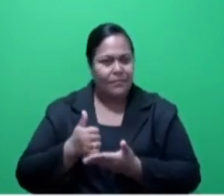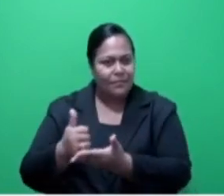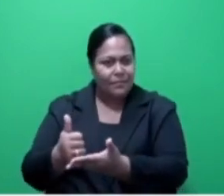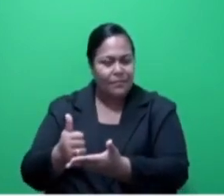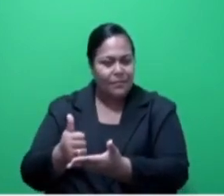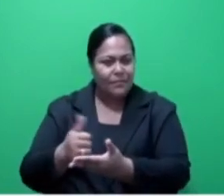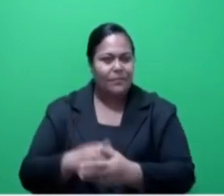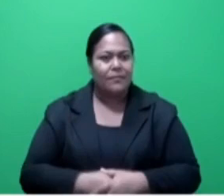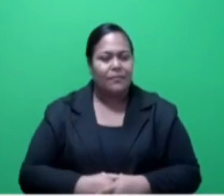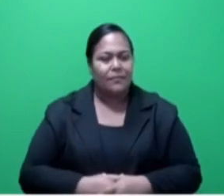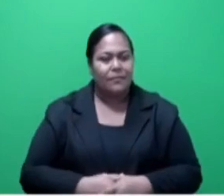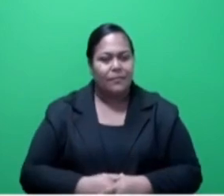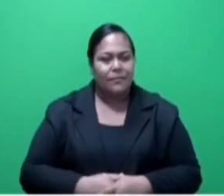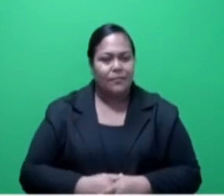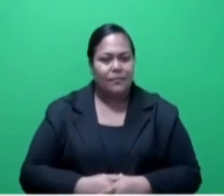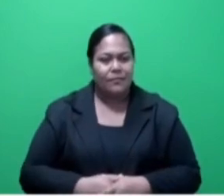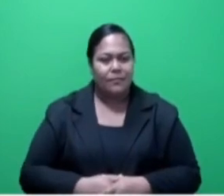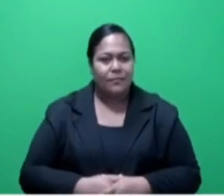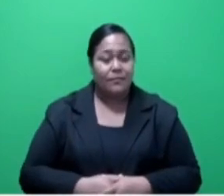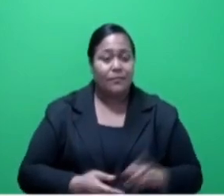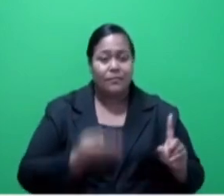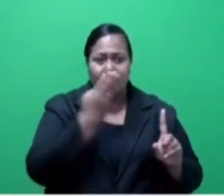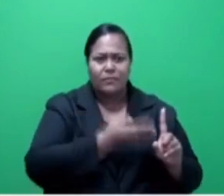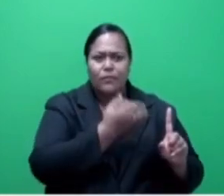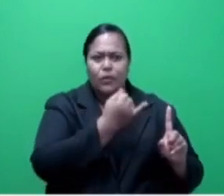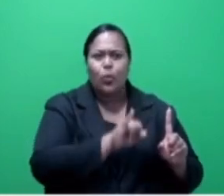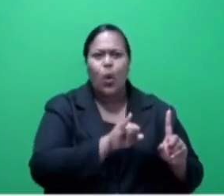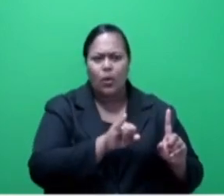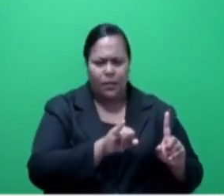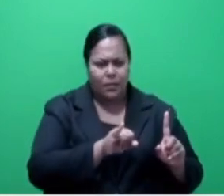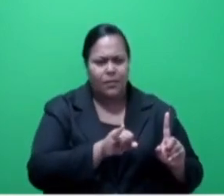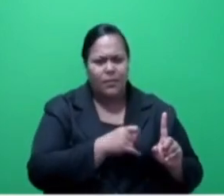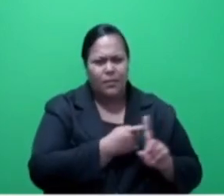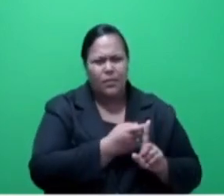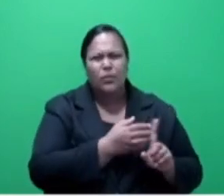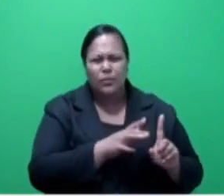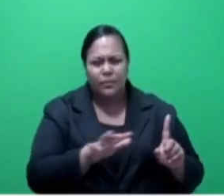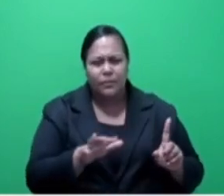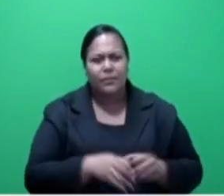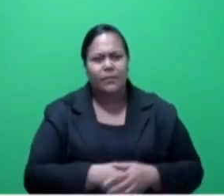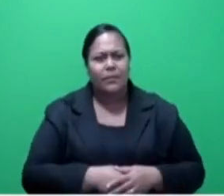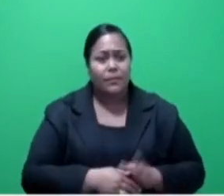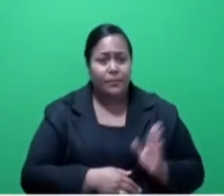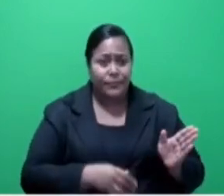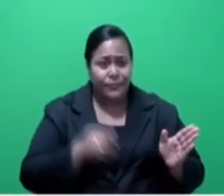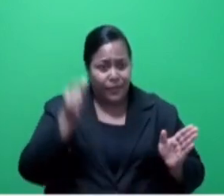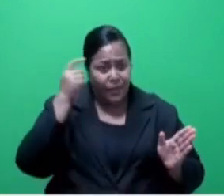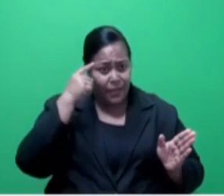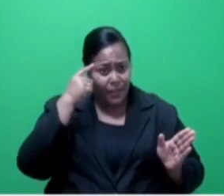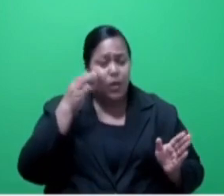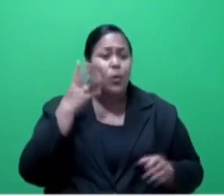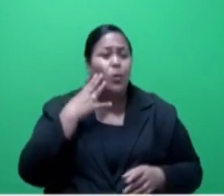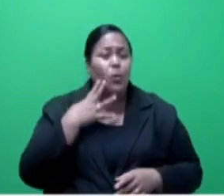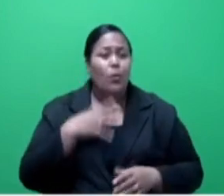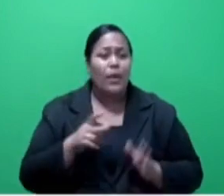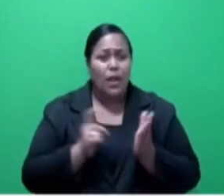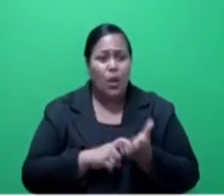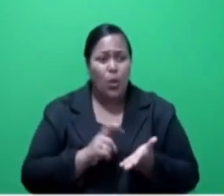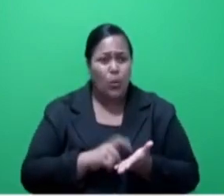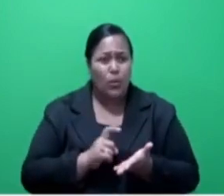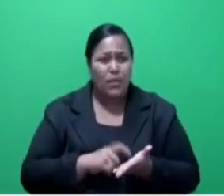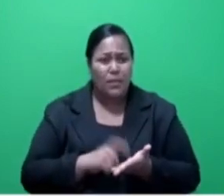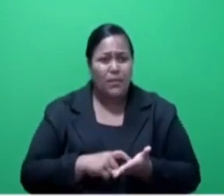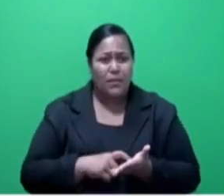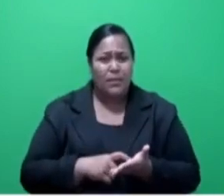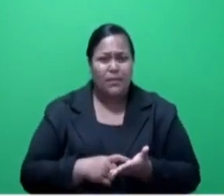Kurindrani is absolutely on the wrong path. He thinks when there is a loan default by an individual customer, as Honorable